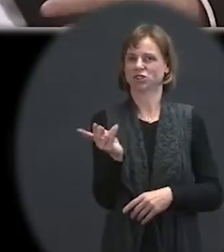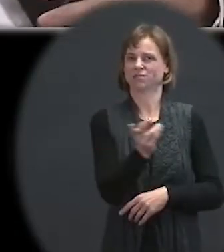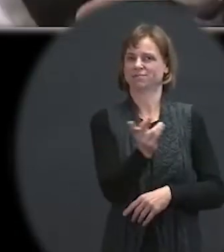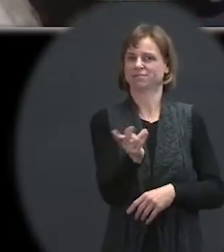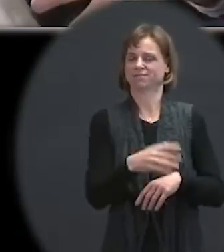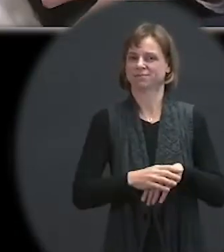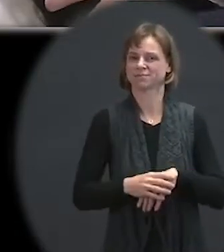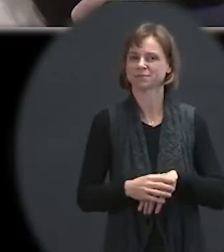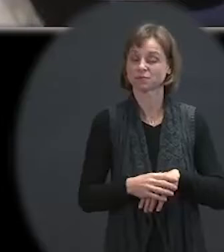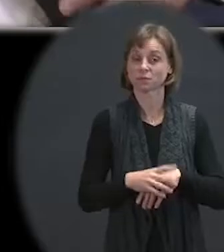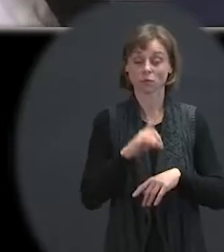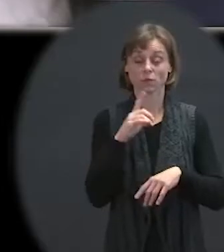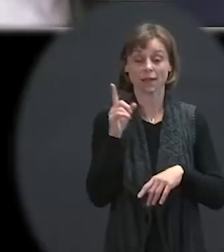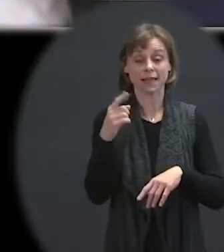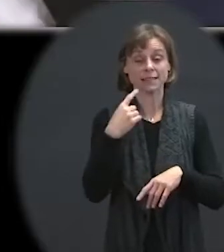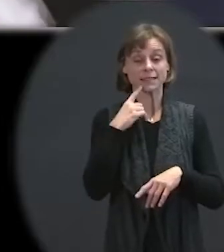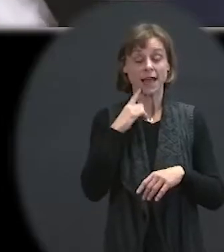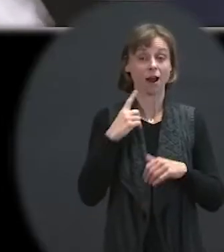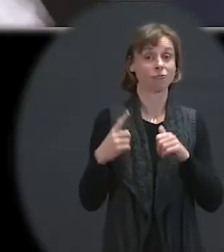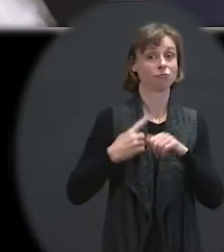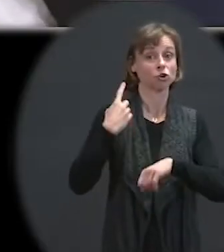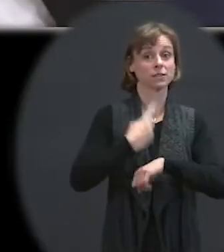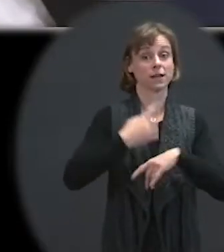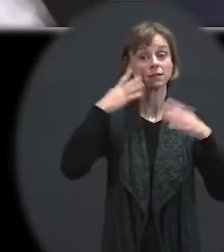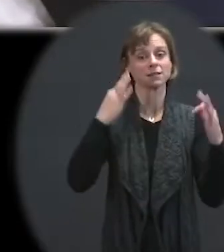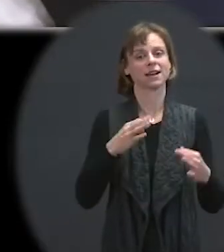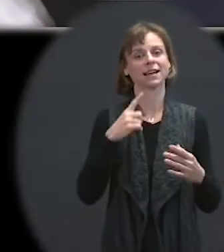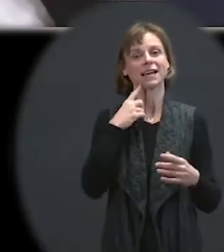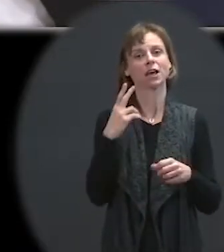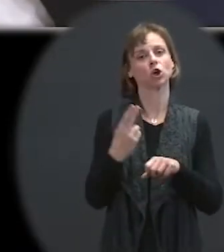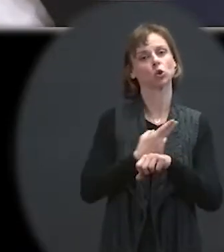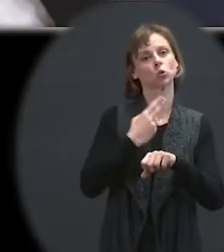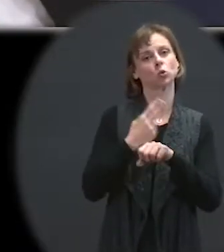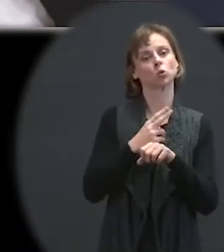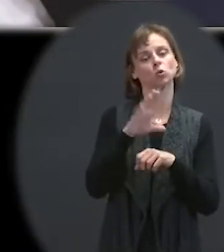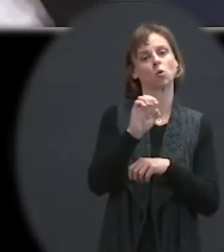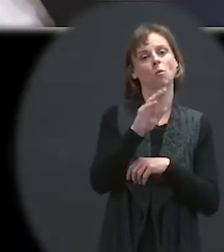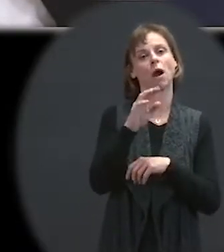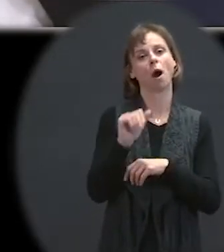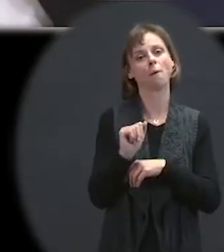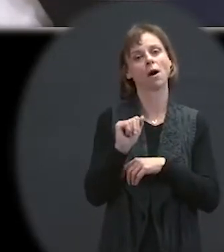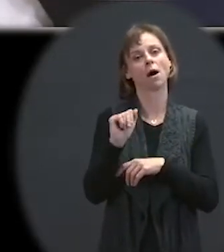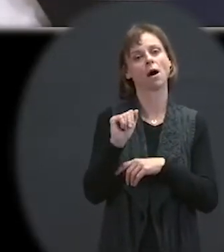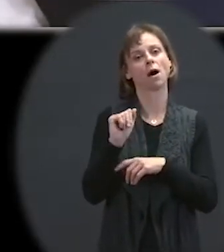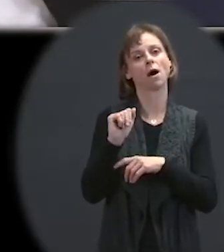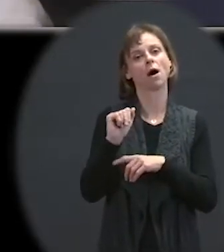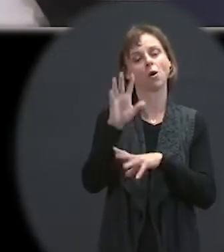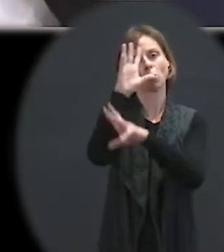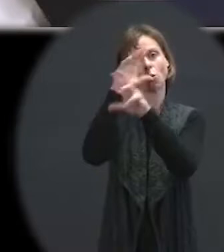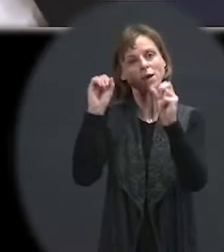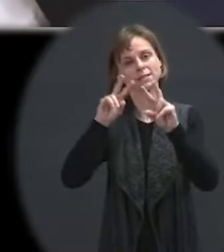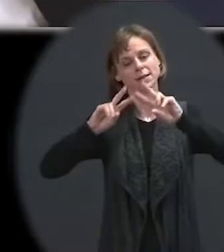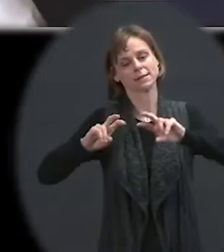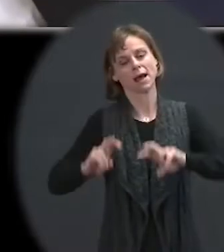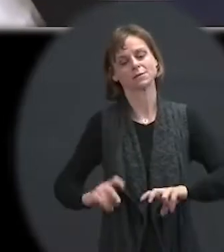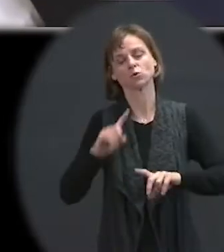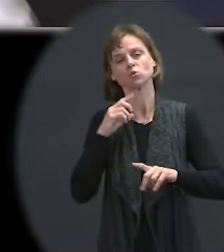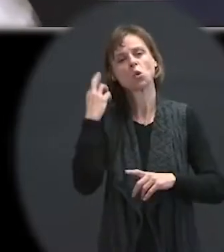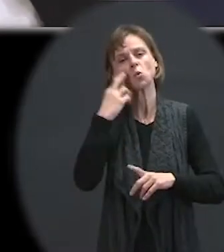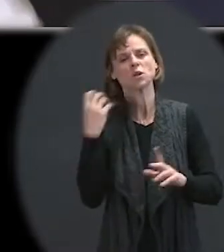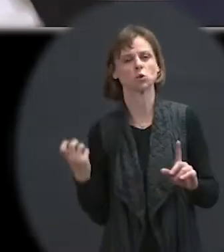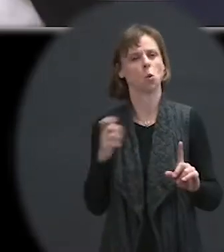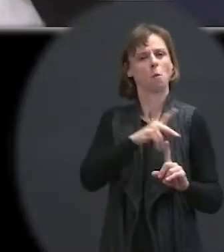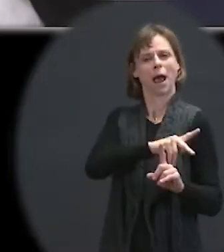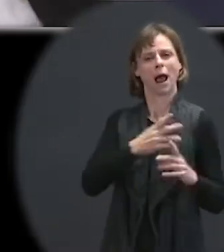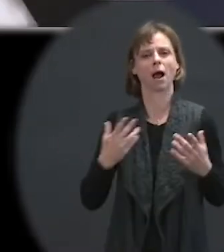had essentially used the Obama administration's assessment as the reason to go back, I believe is what they said. There was no other reason to explore